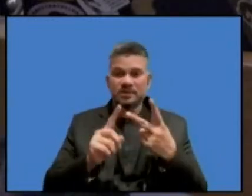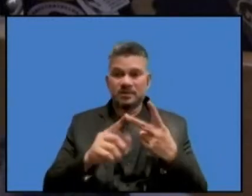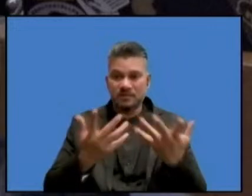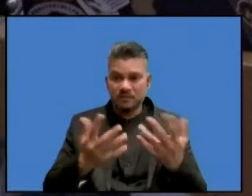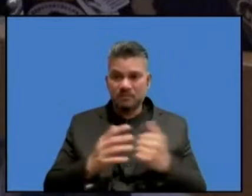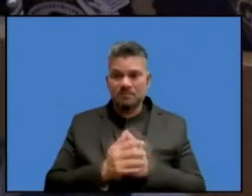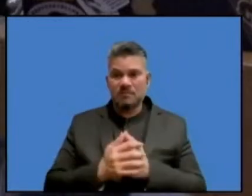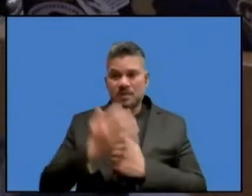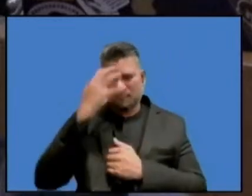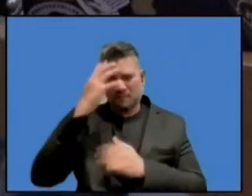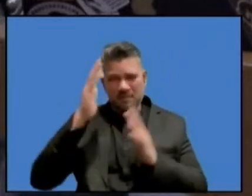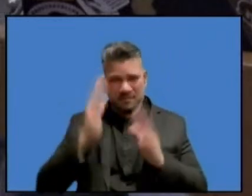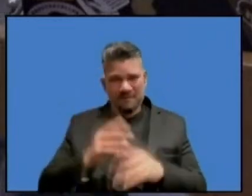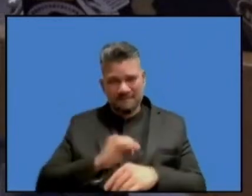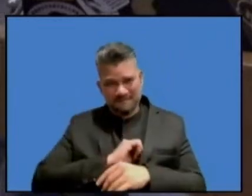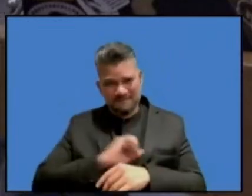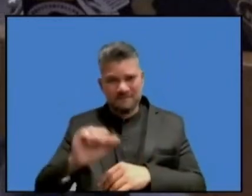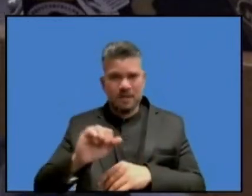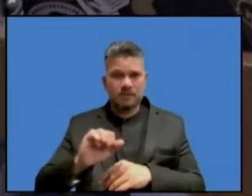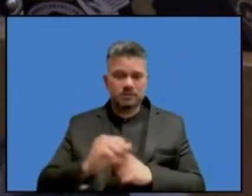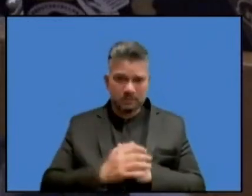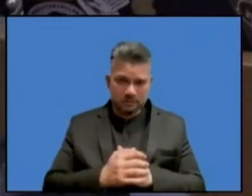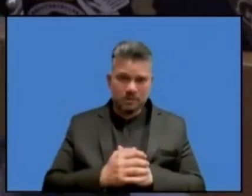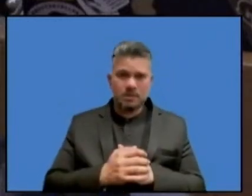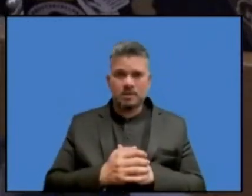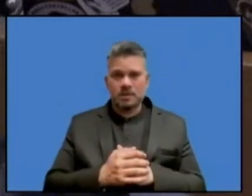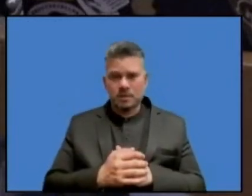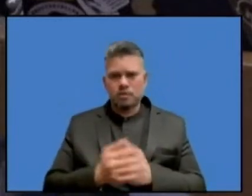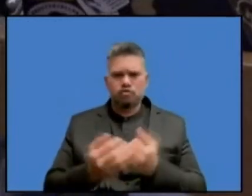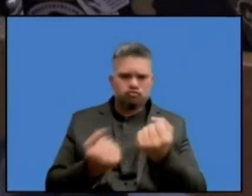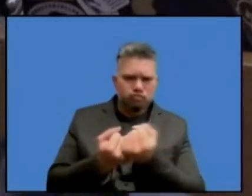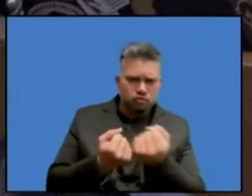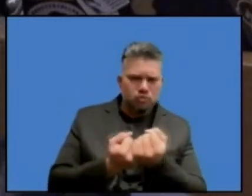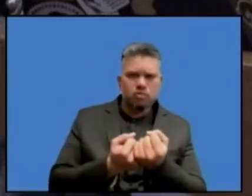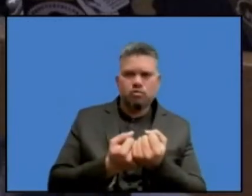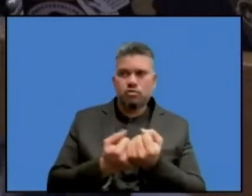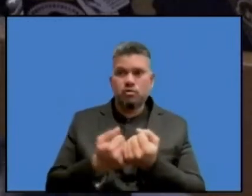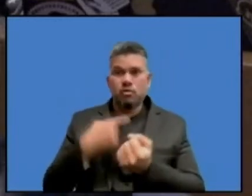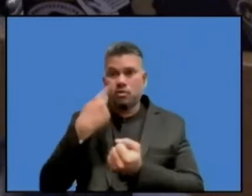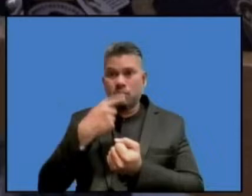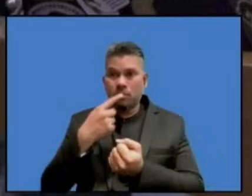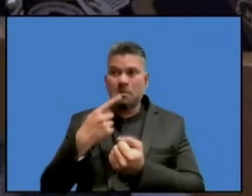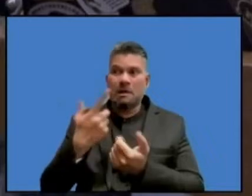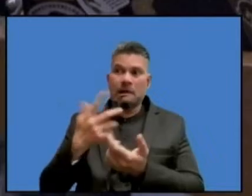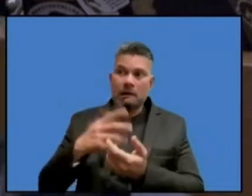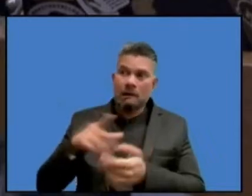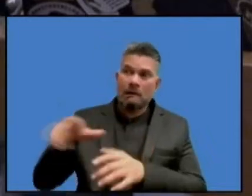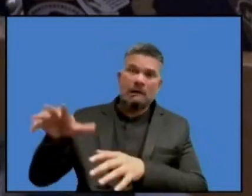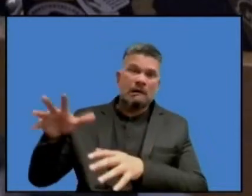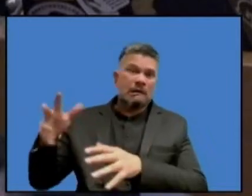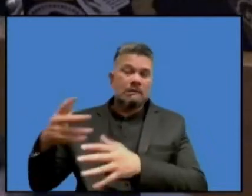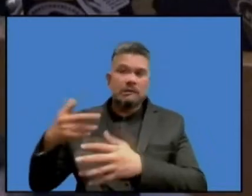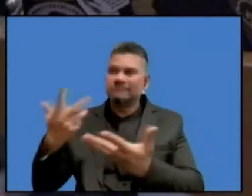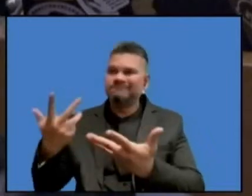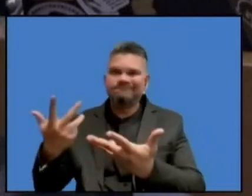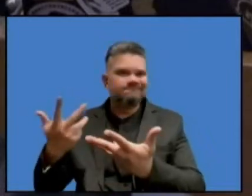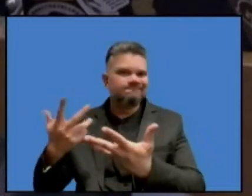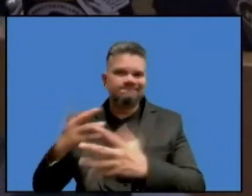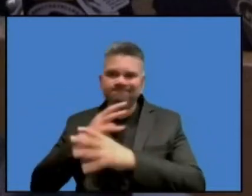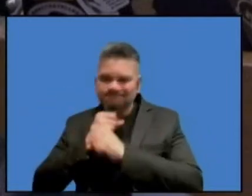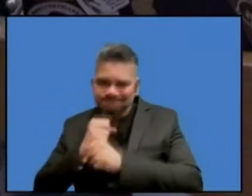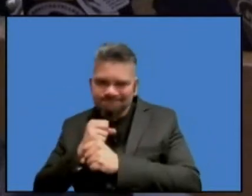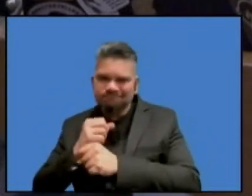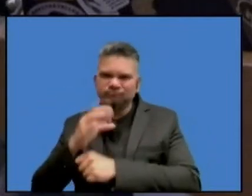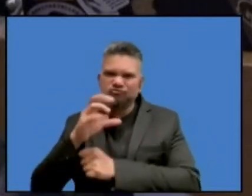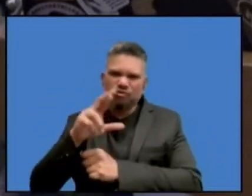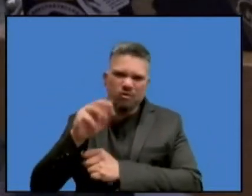and provide return assistance for migrant workers who are recruited and trapped in trafficking syndicates and